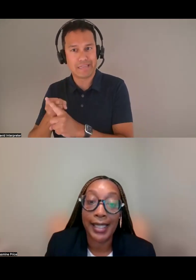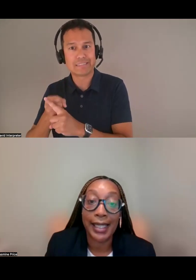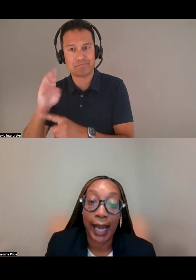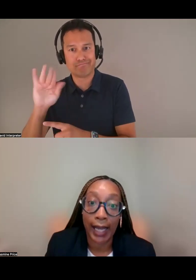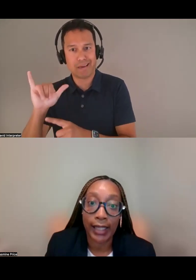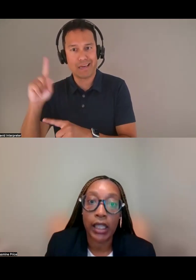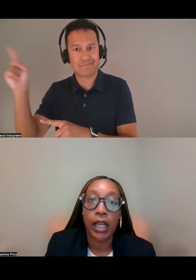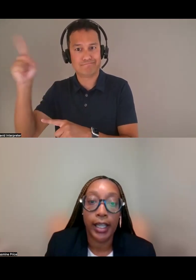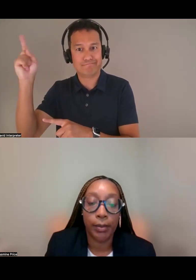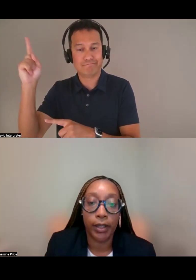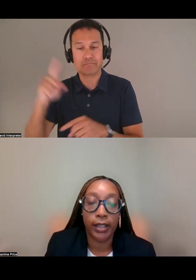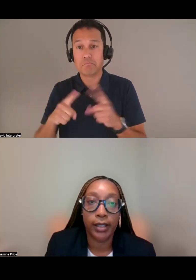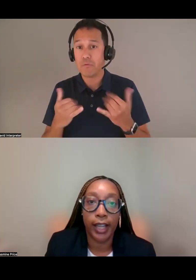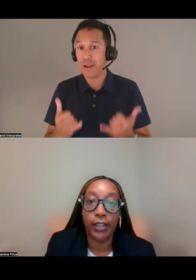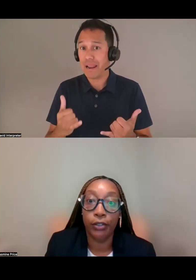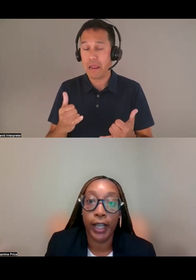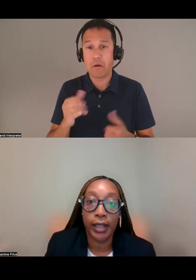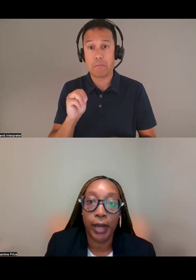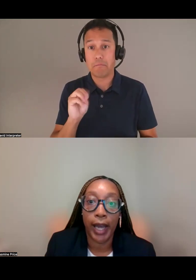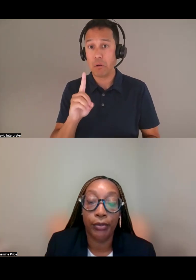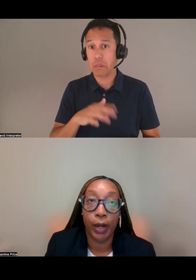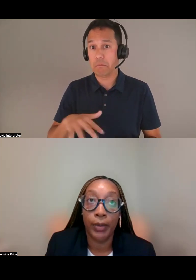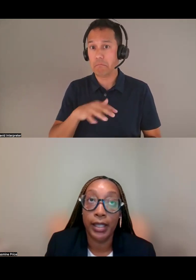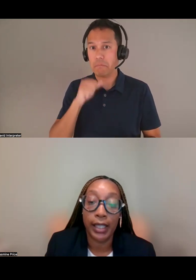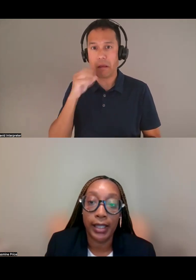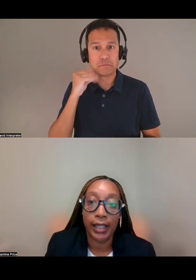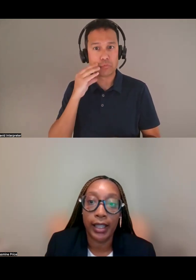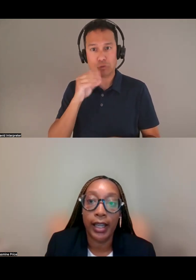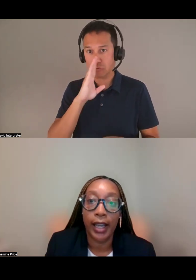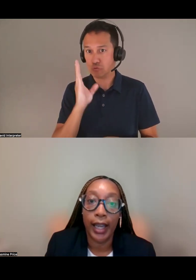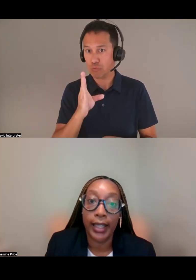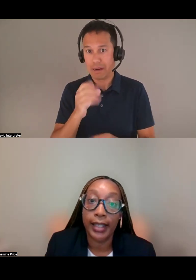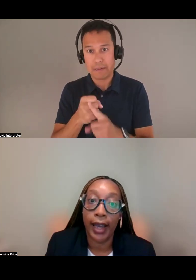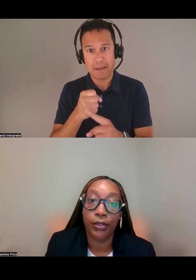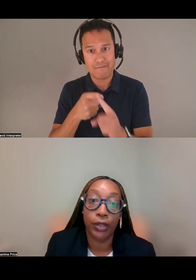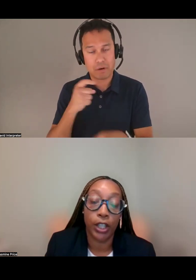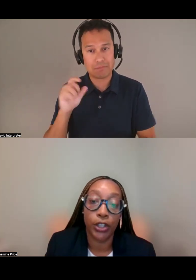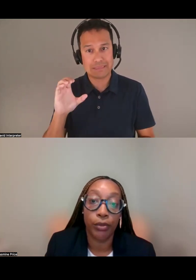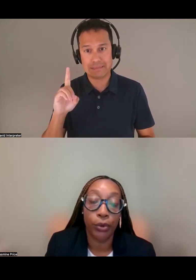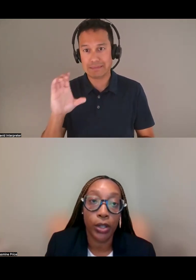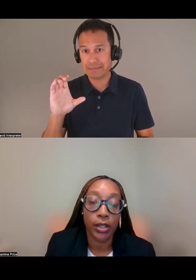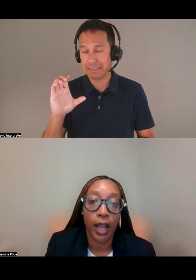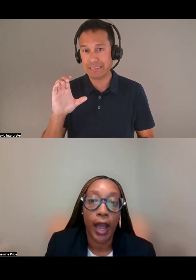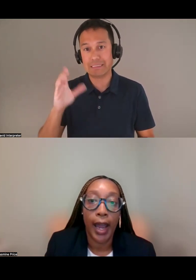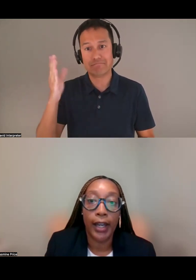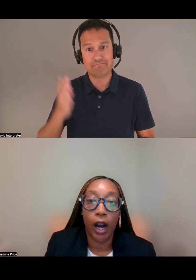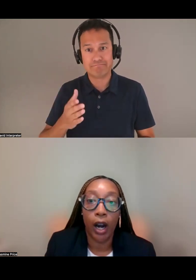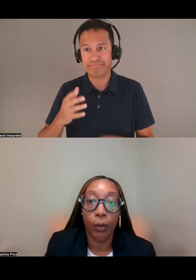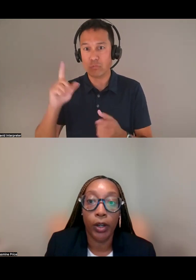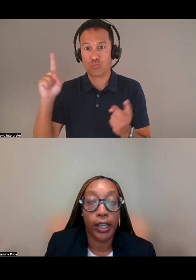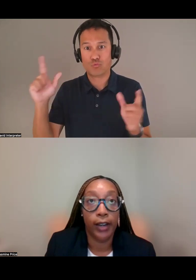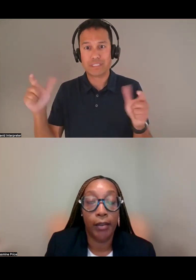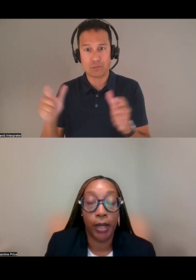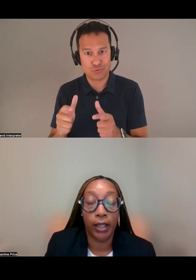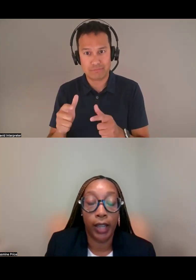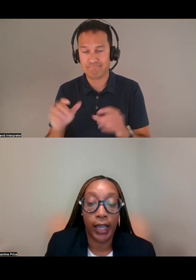program has not experienced a direct impact from the CDC EHDI staff's reduction in force, and our